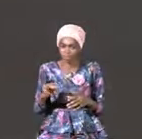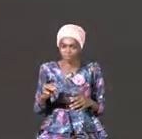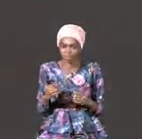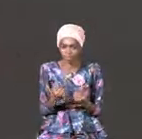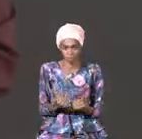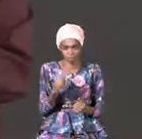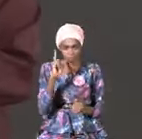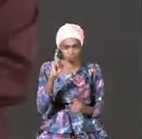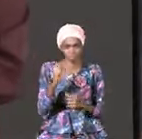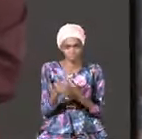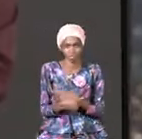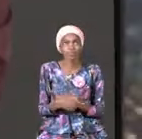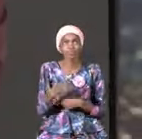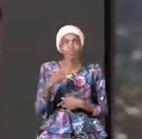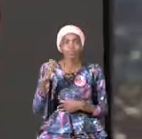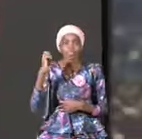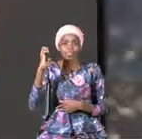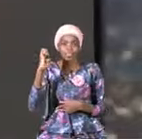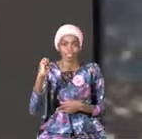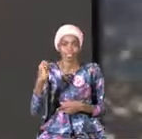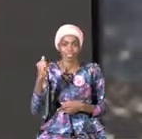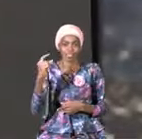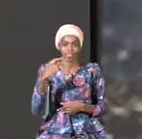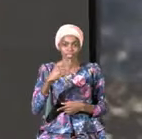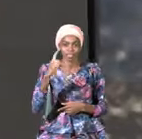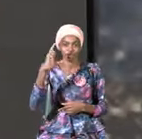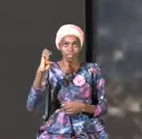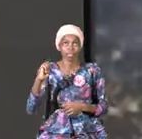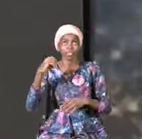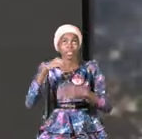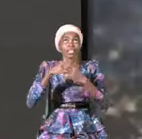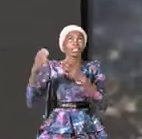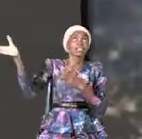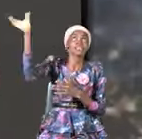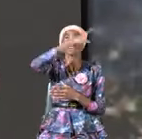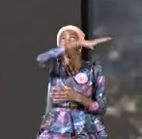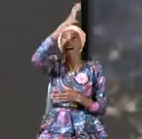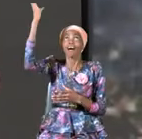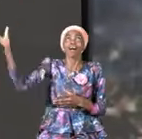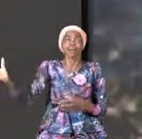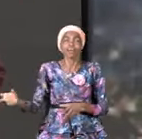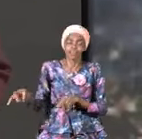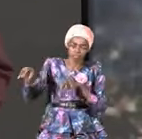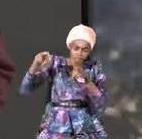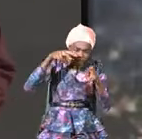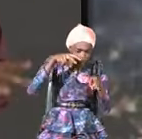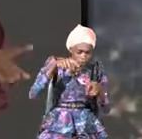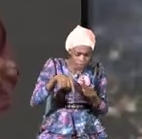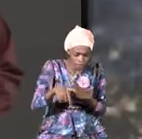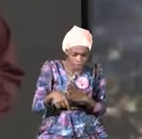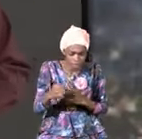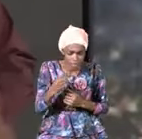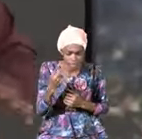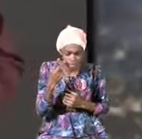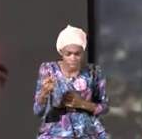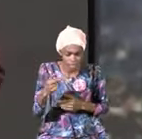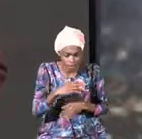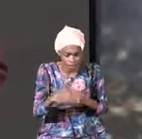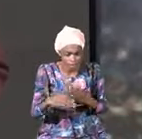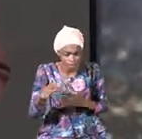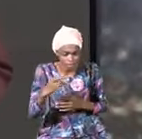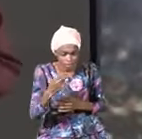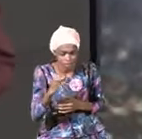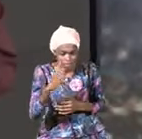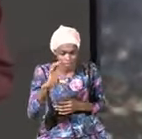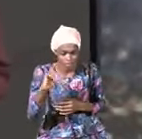the eagle up on the sky, in the sky, looked down and saw all those chicks like